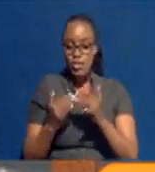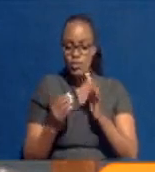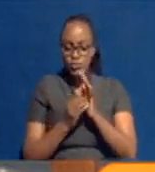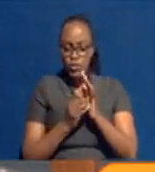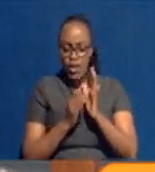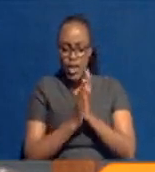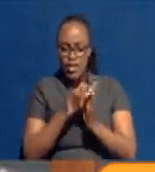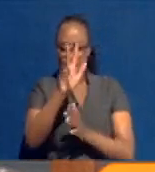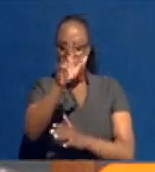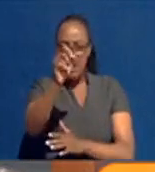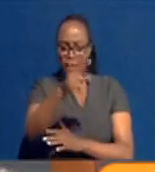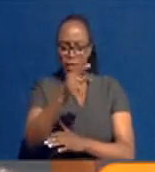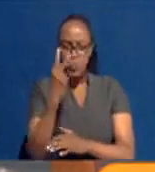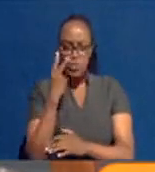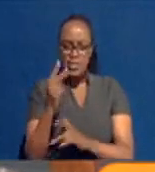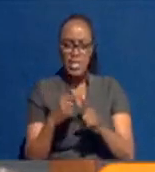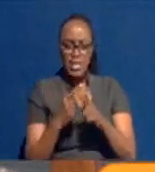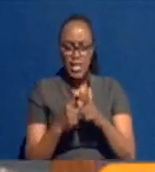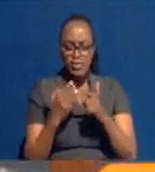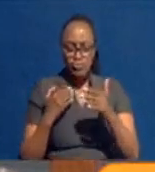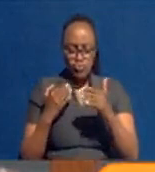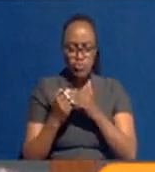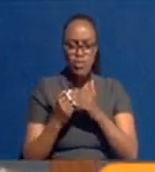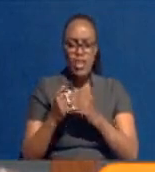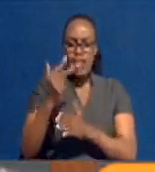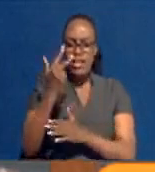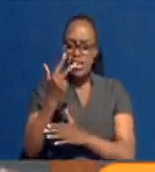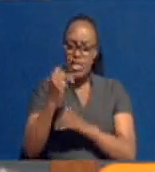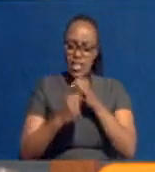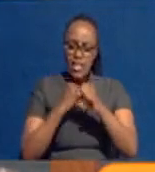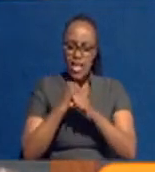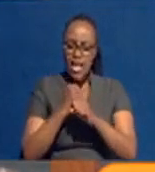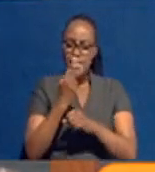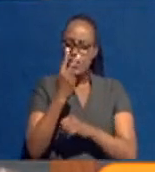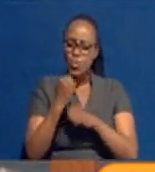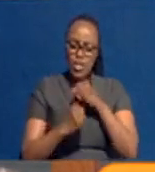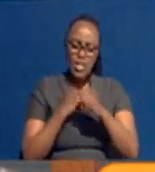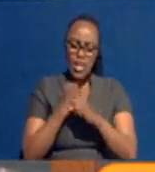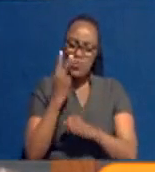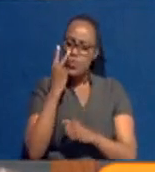it's 3 months, then in 2 years, 3 years, what are we looking at?